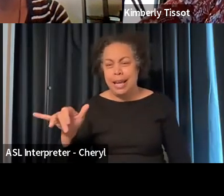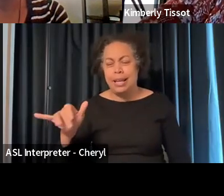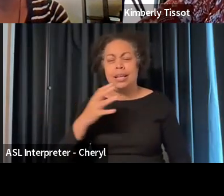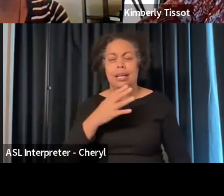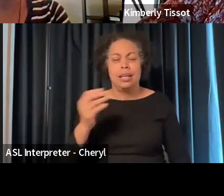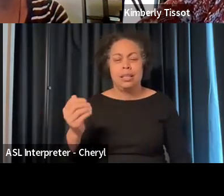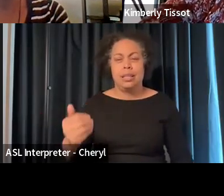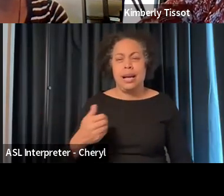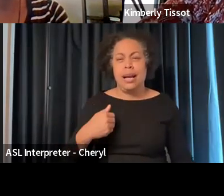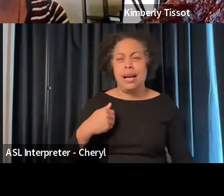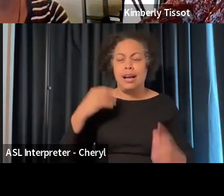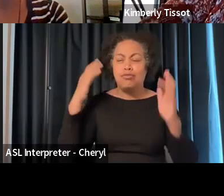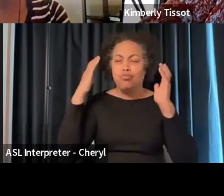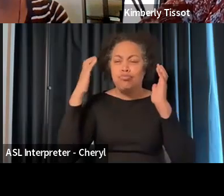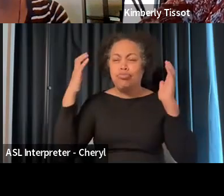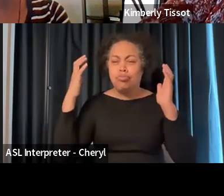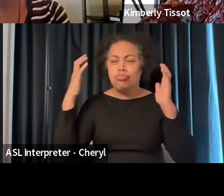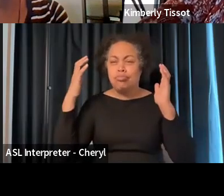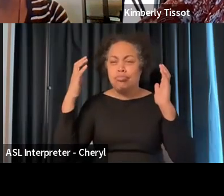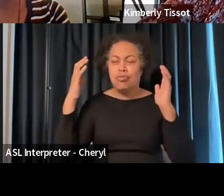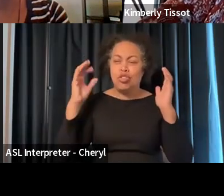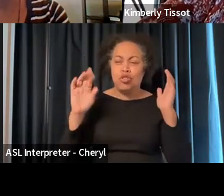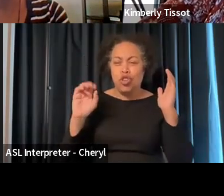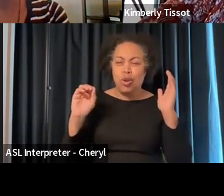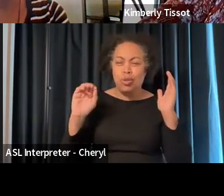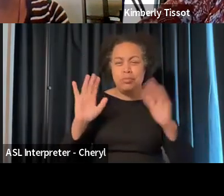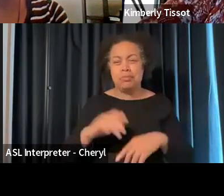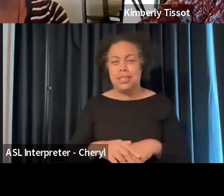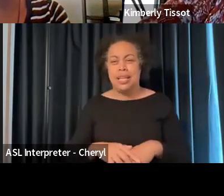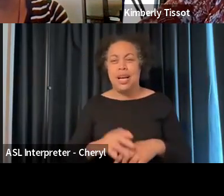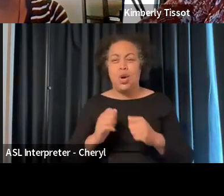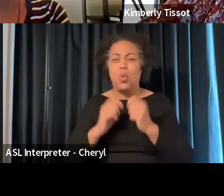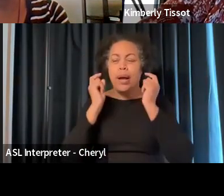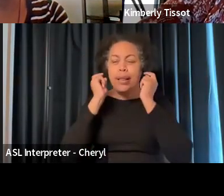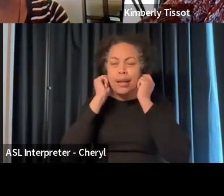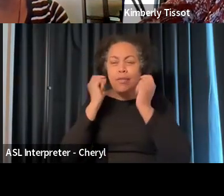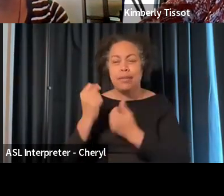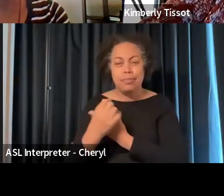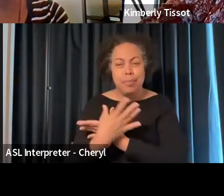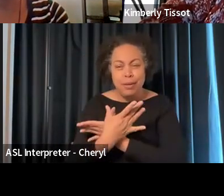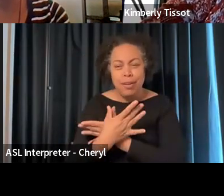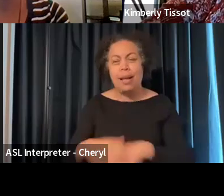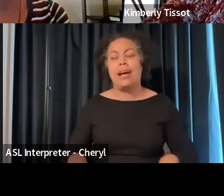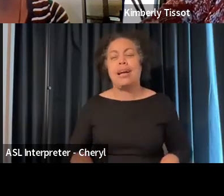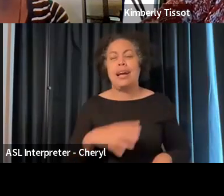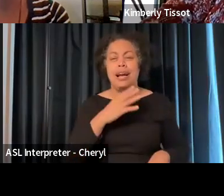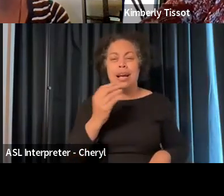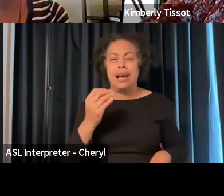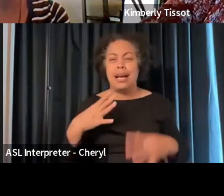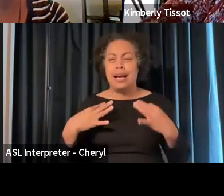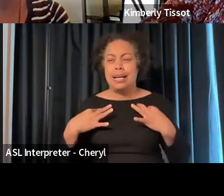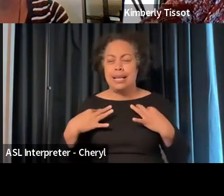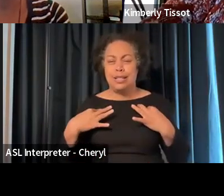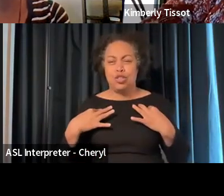have a puffy, uneven fro with butterfly earrings and a